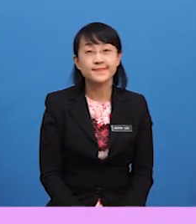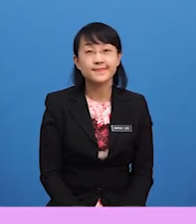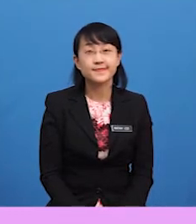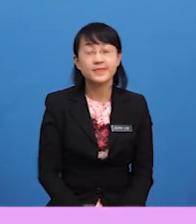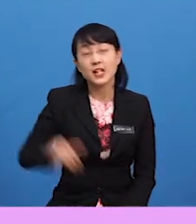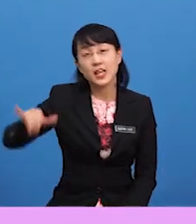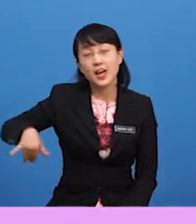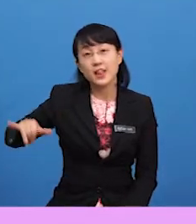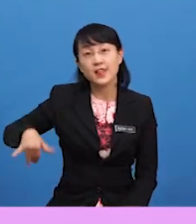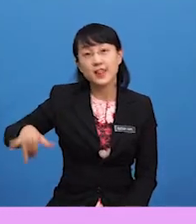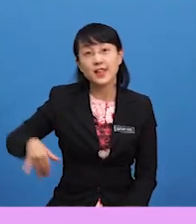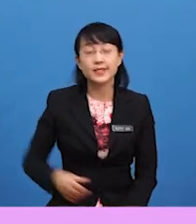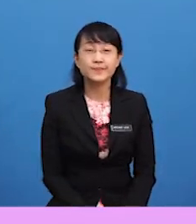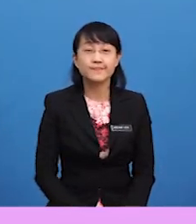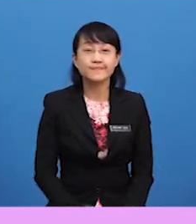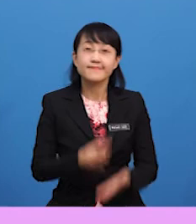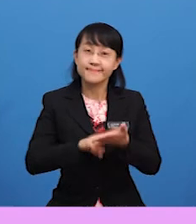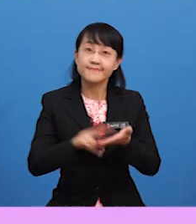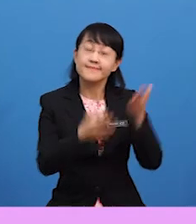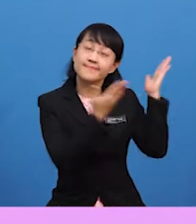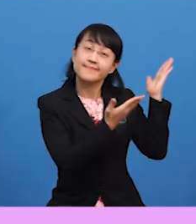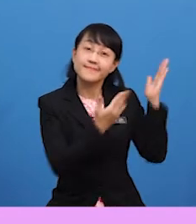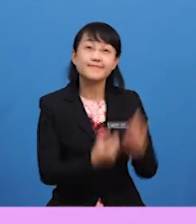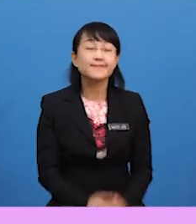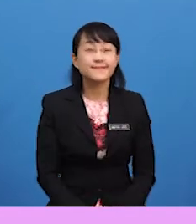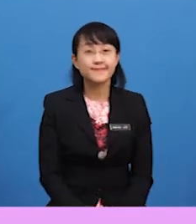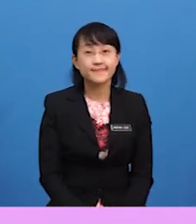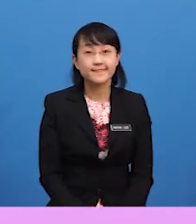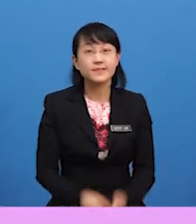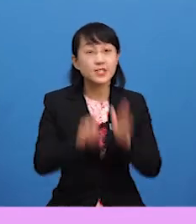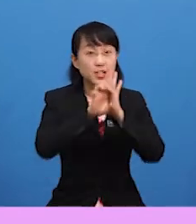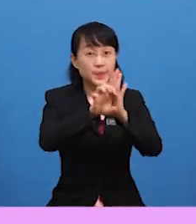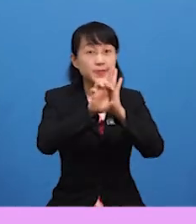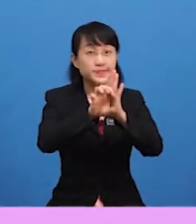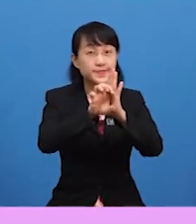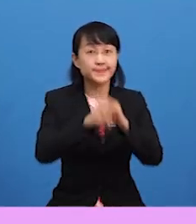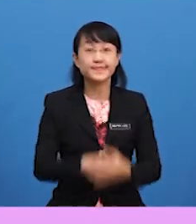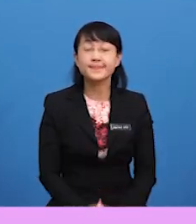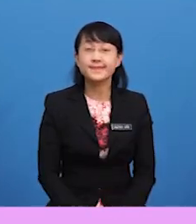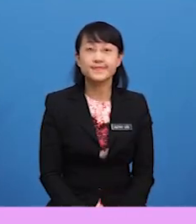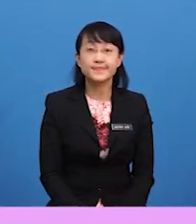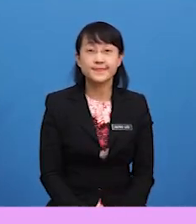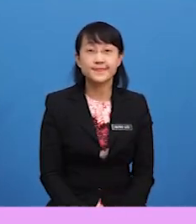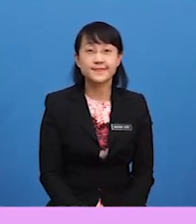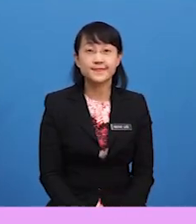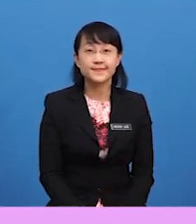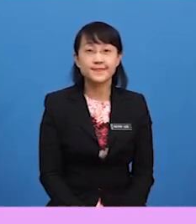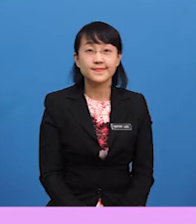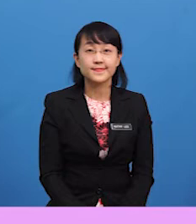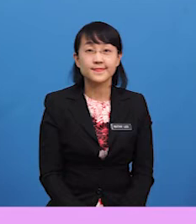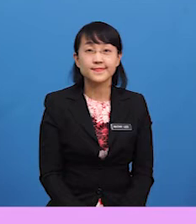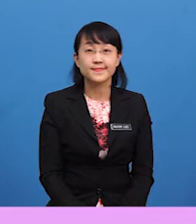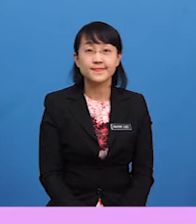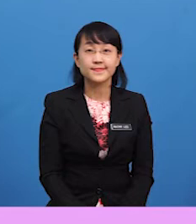Yet is a fancy version of but. For example, I was enjoying the